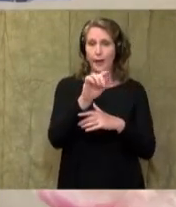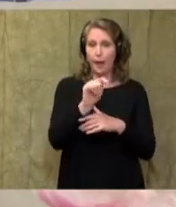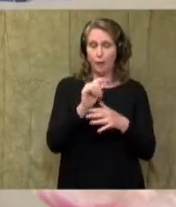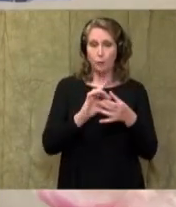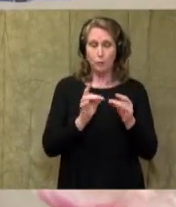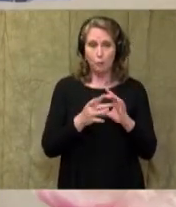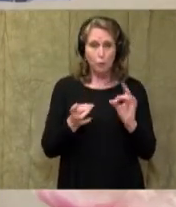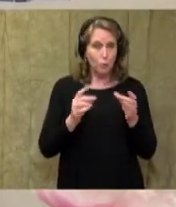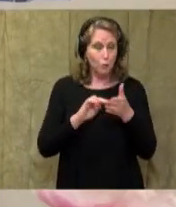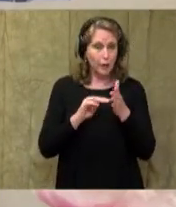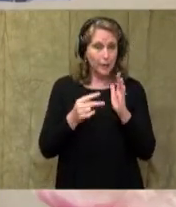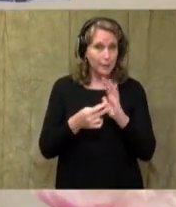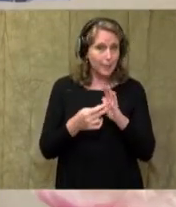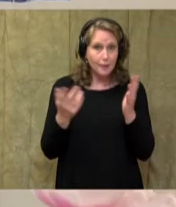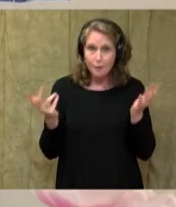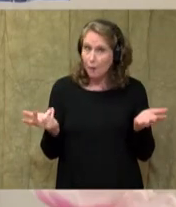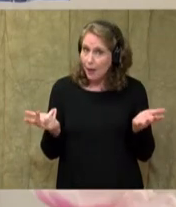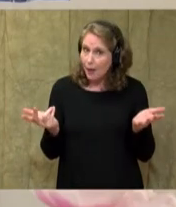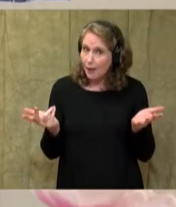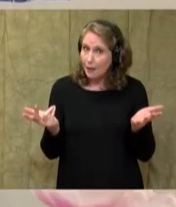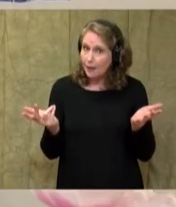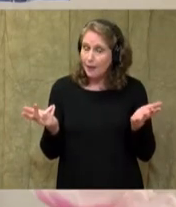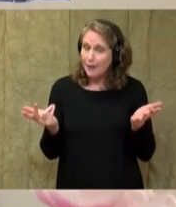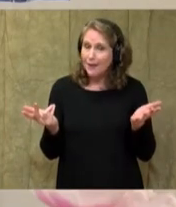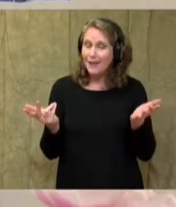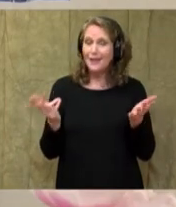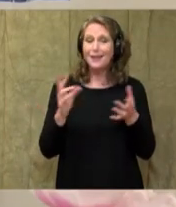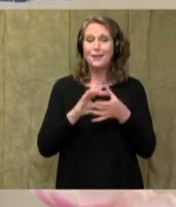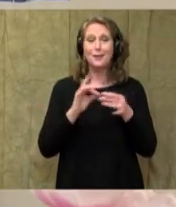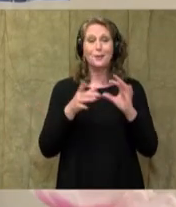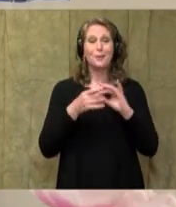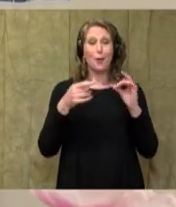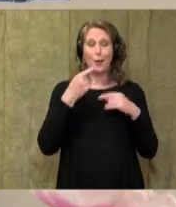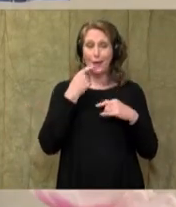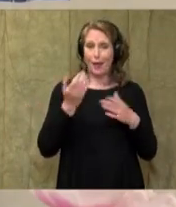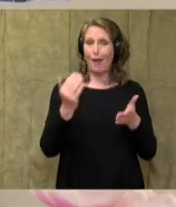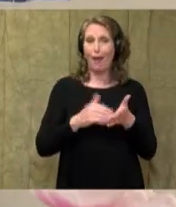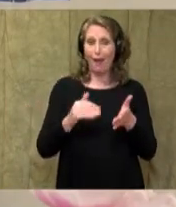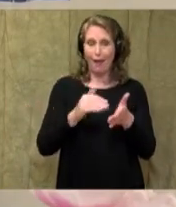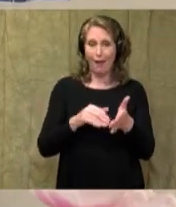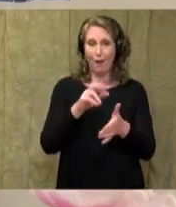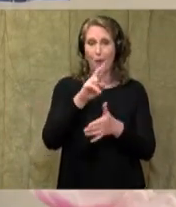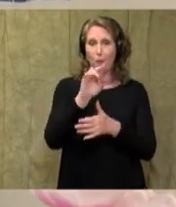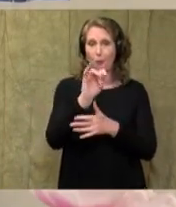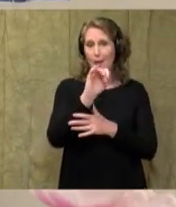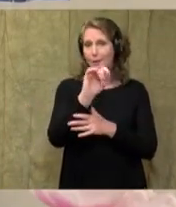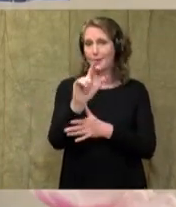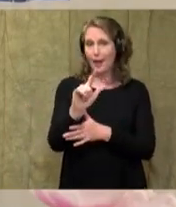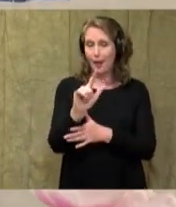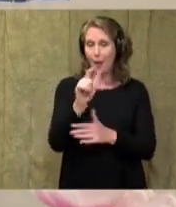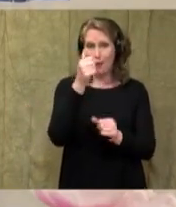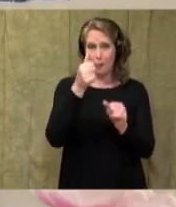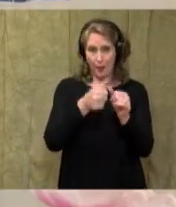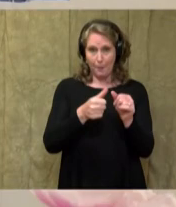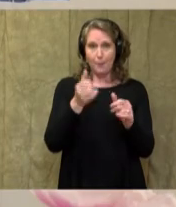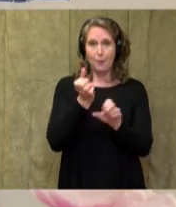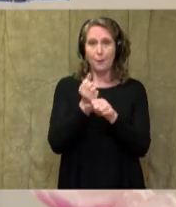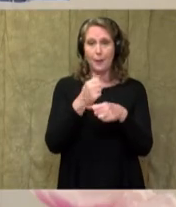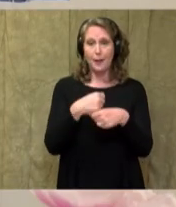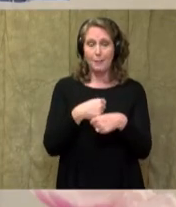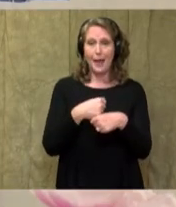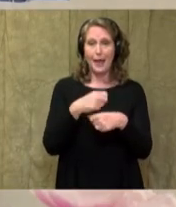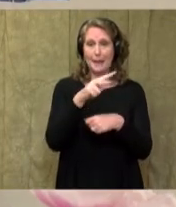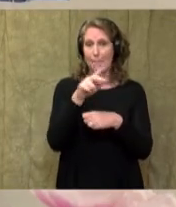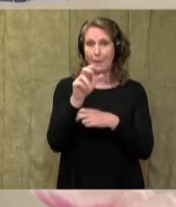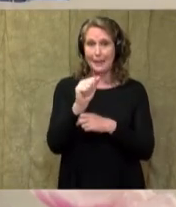stories, which means to do what? Retell a story. That's right. And remember, we made our story element